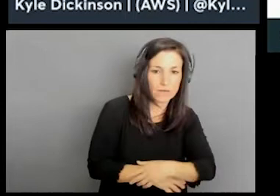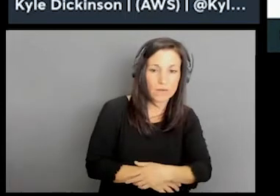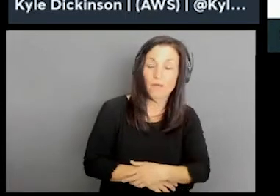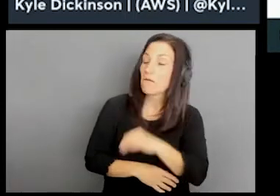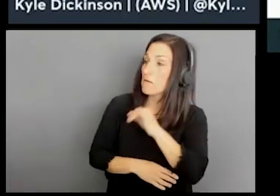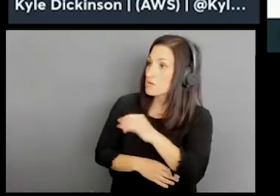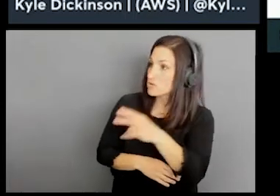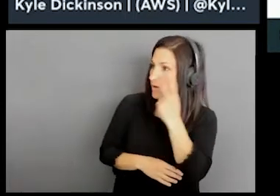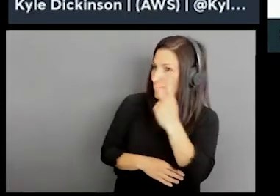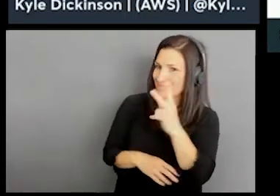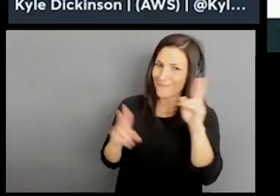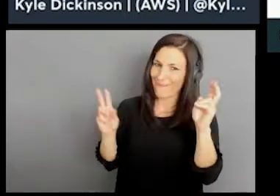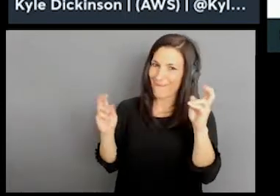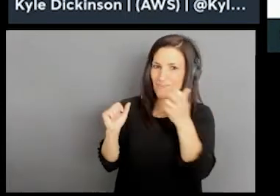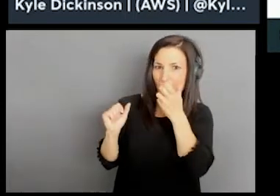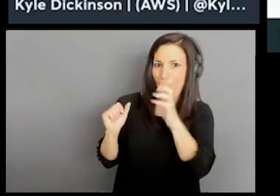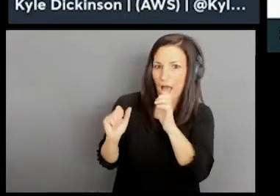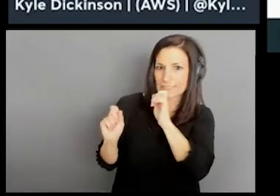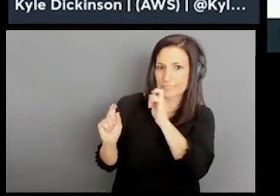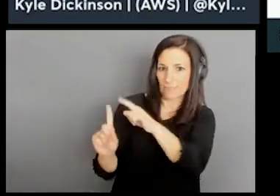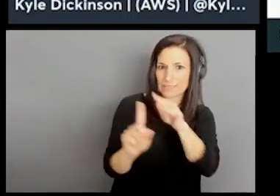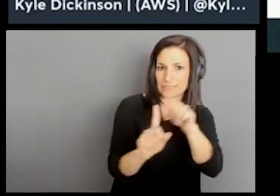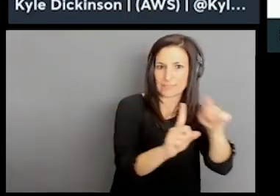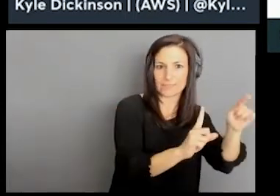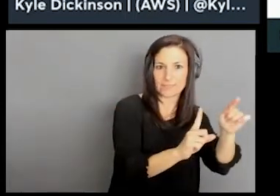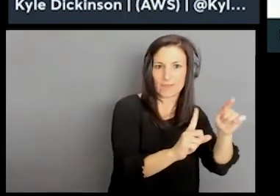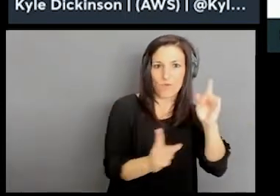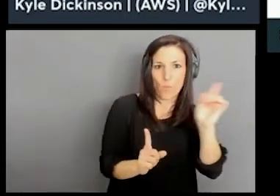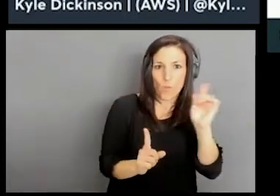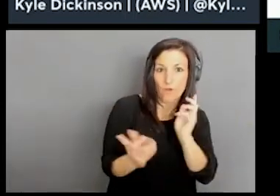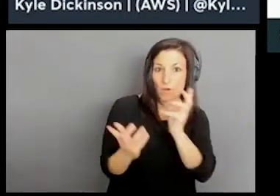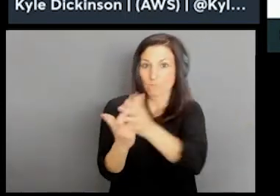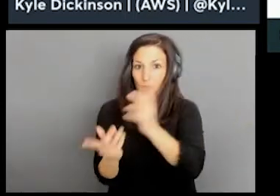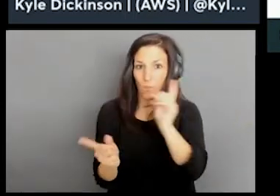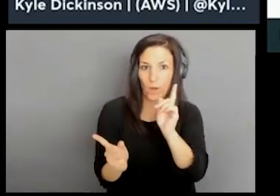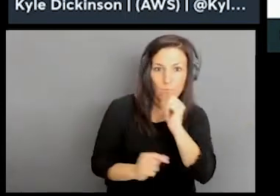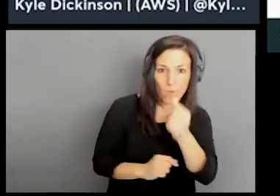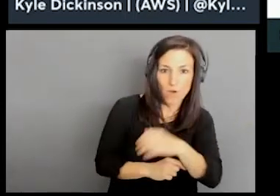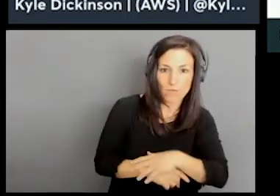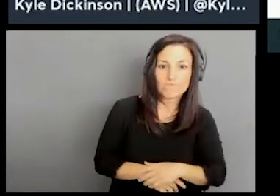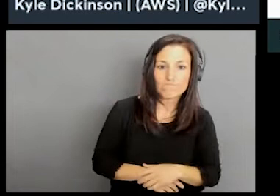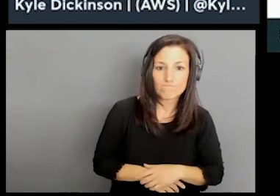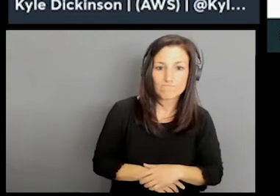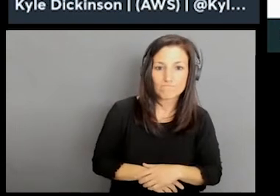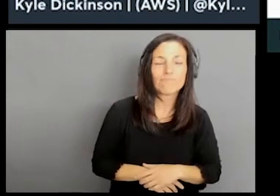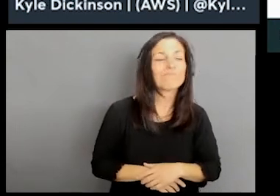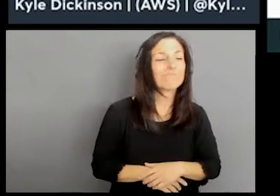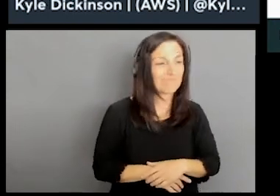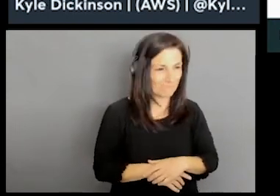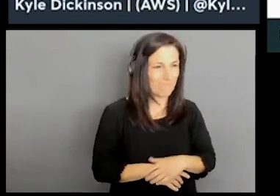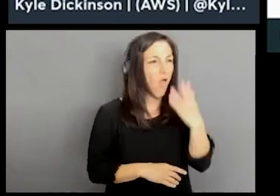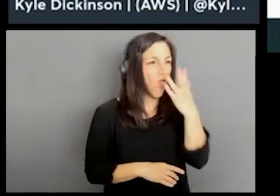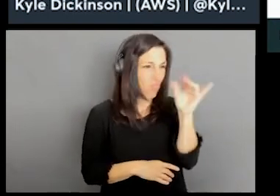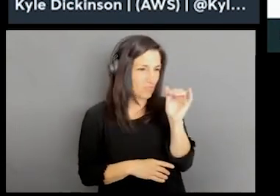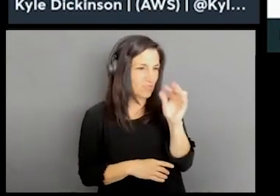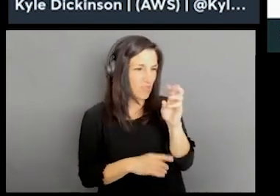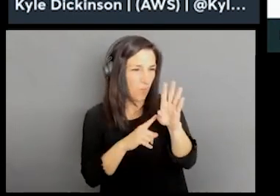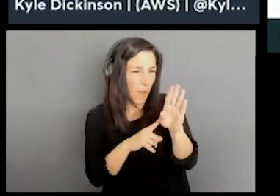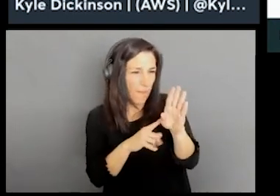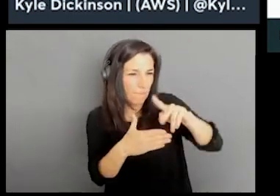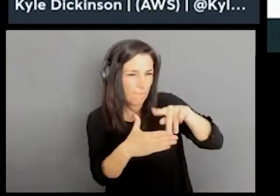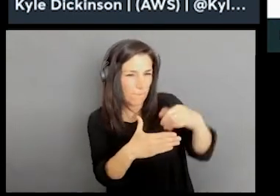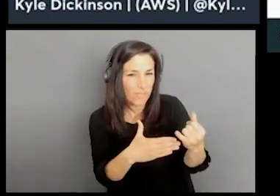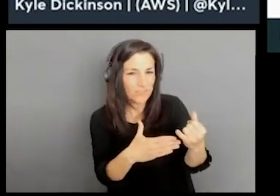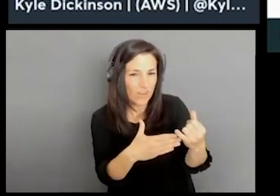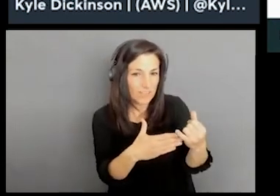of incompatibility across my projects. Okay. Exactly. Looks like your web project is firing off a lot of things